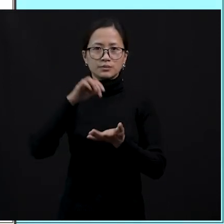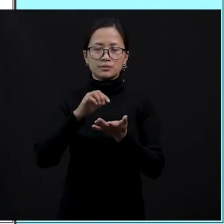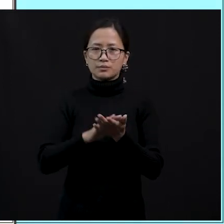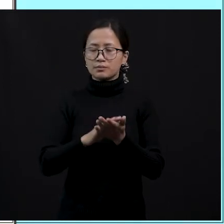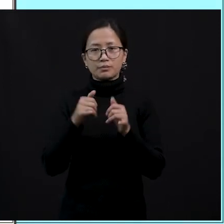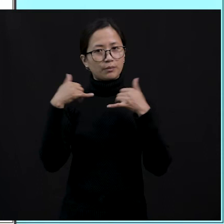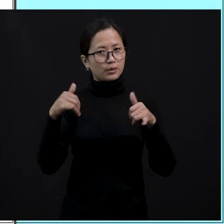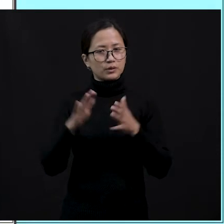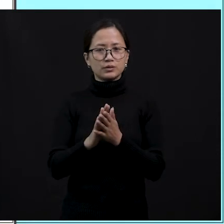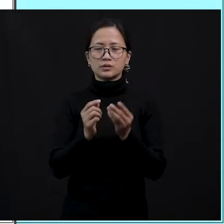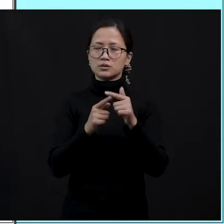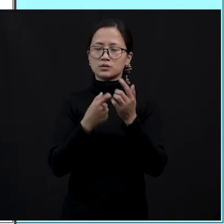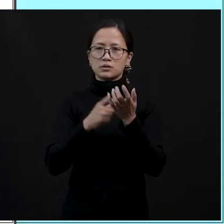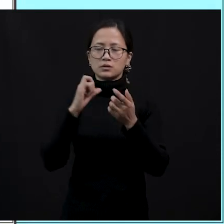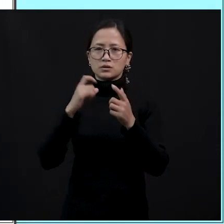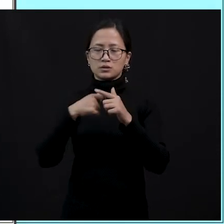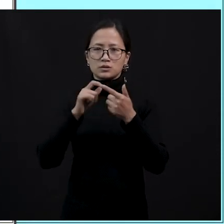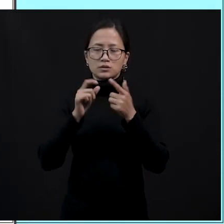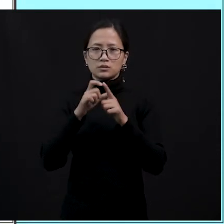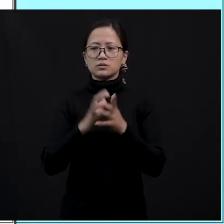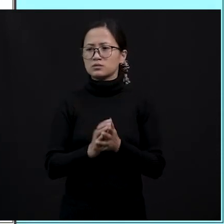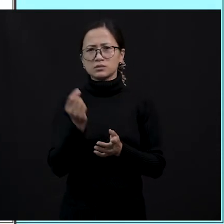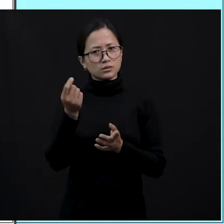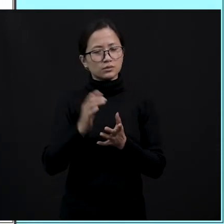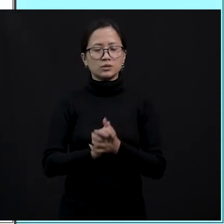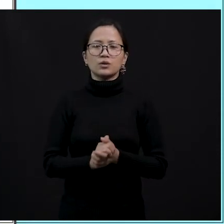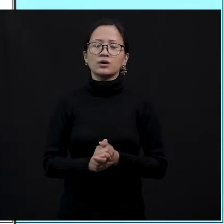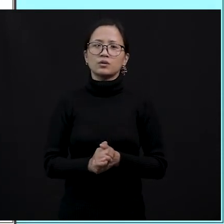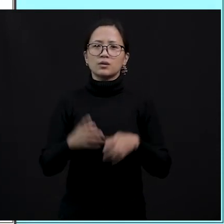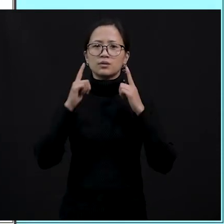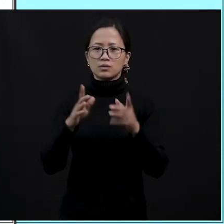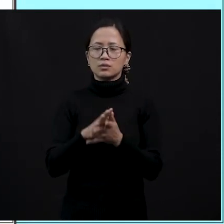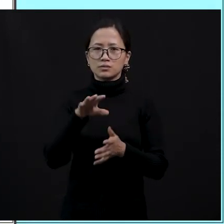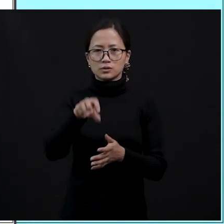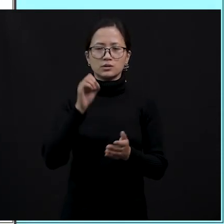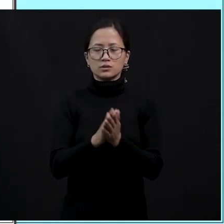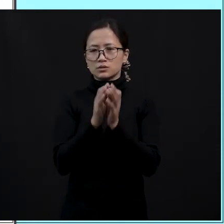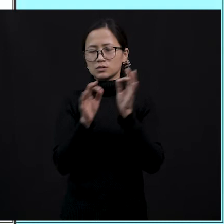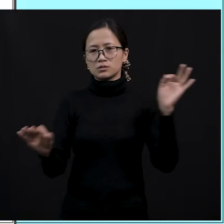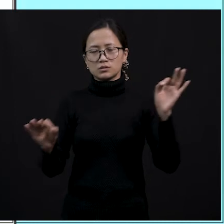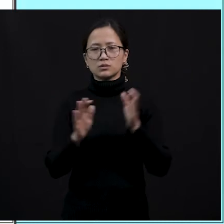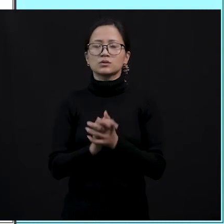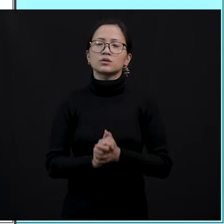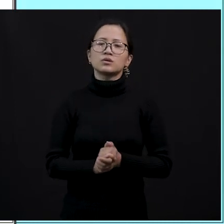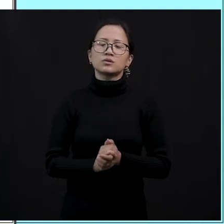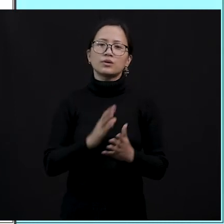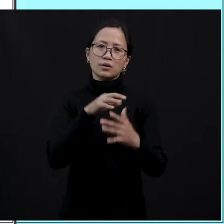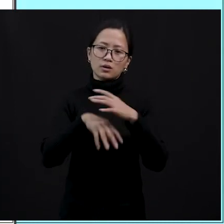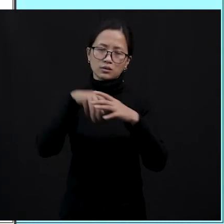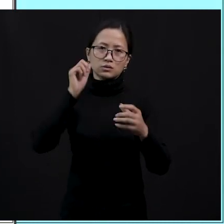a trick on Bepin Babu, and not just a trick on Bepin Babu, but got a good story out of it, and